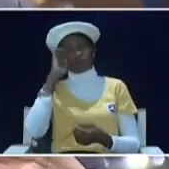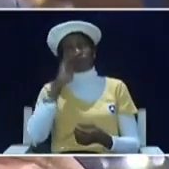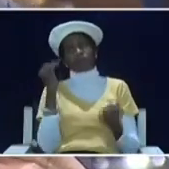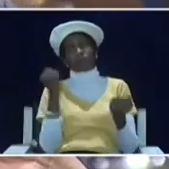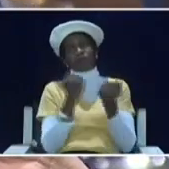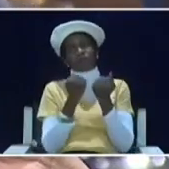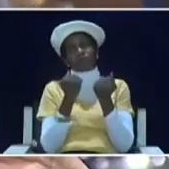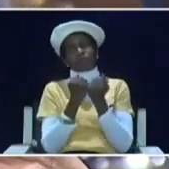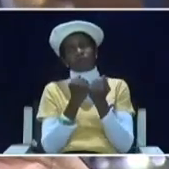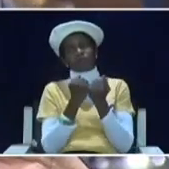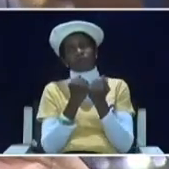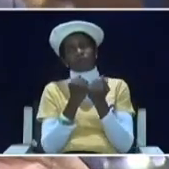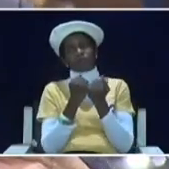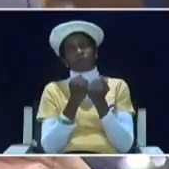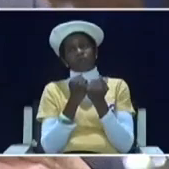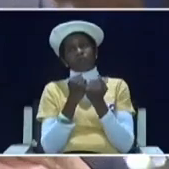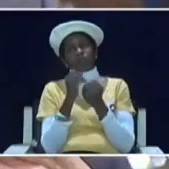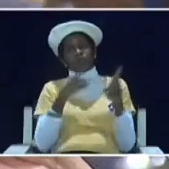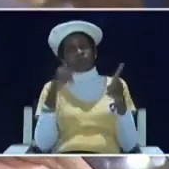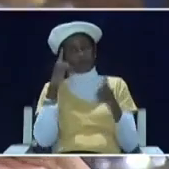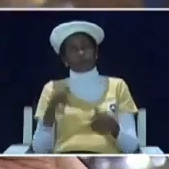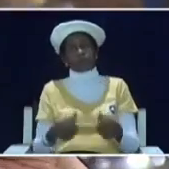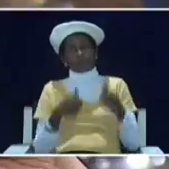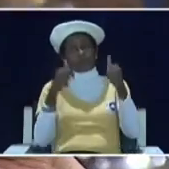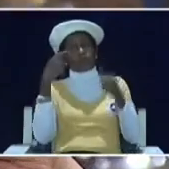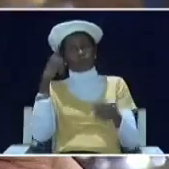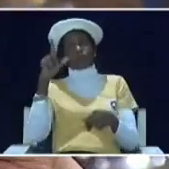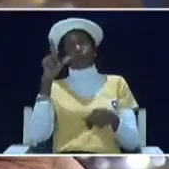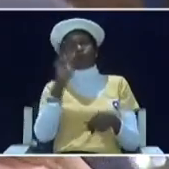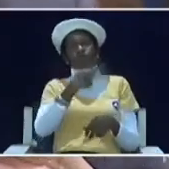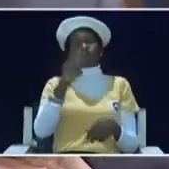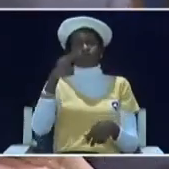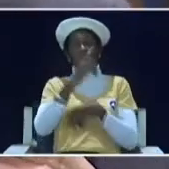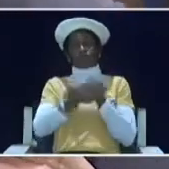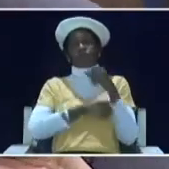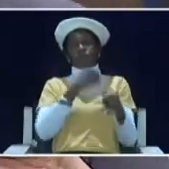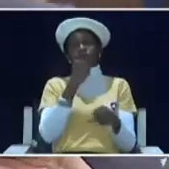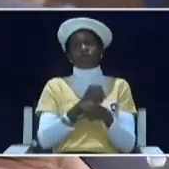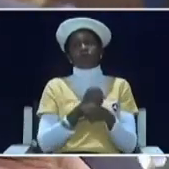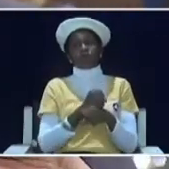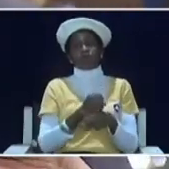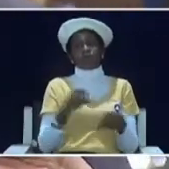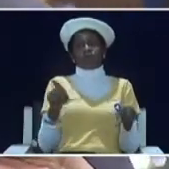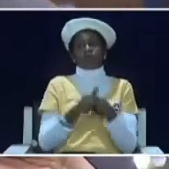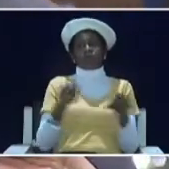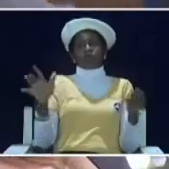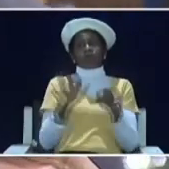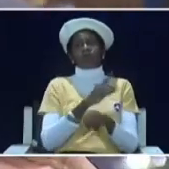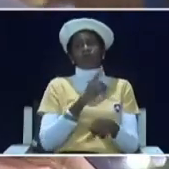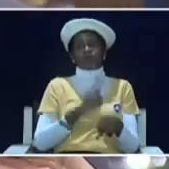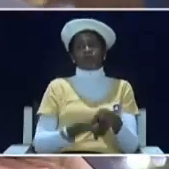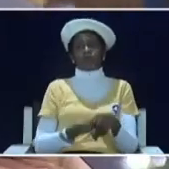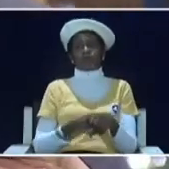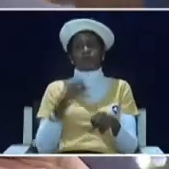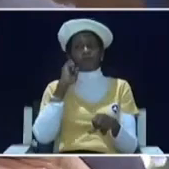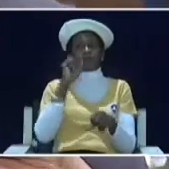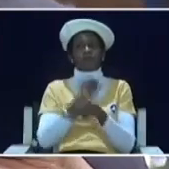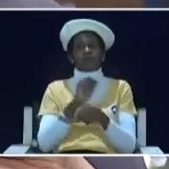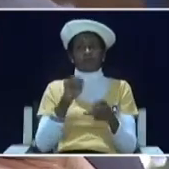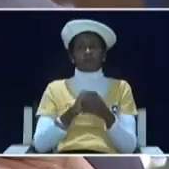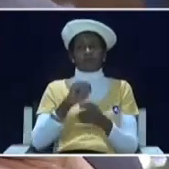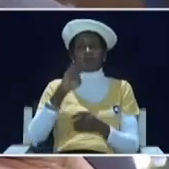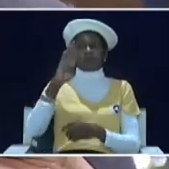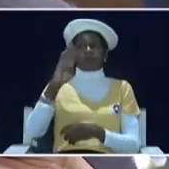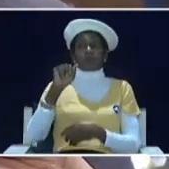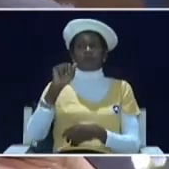for promotion for 22 years as a full-timer. I worked in Bakassi